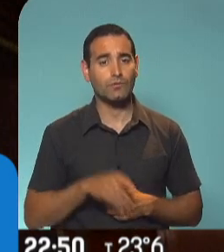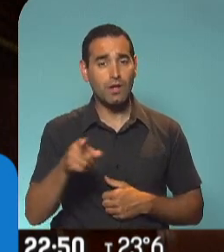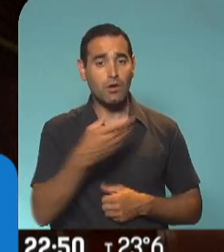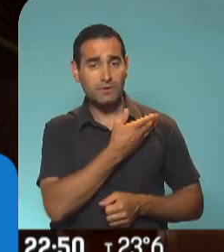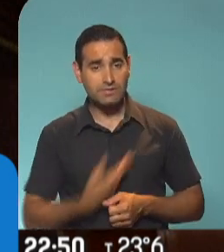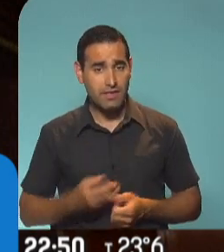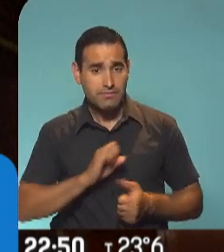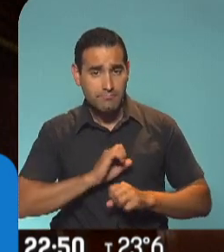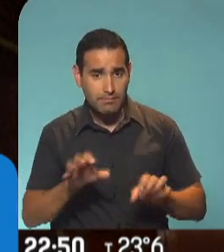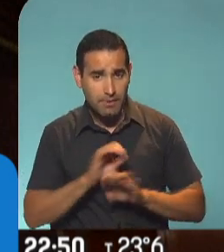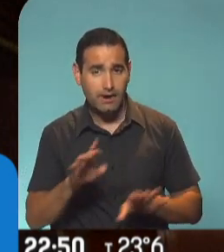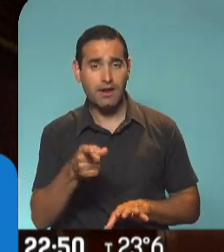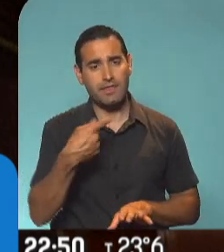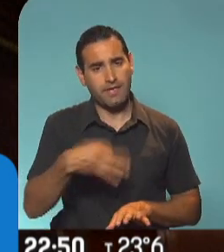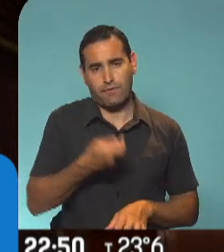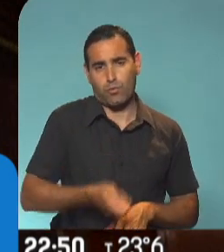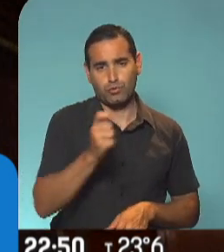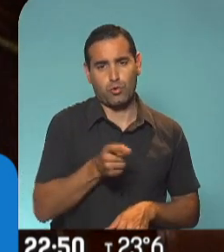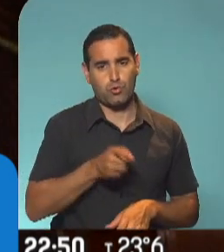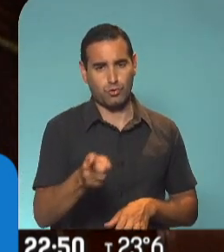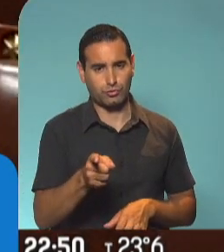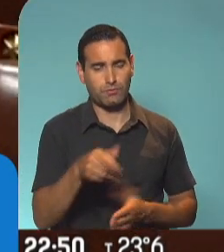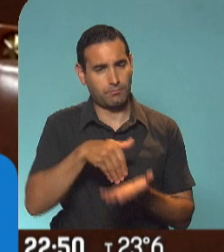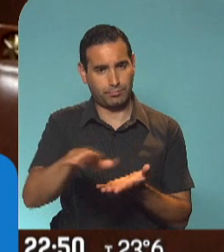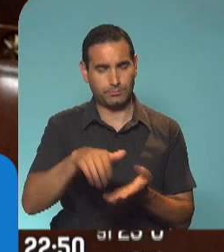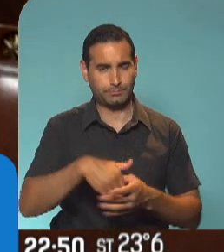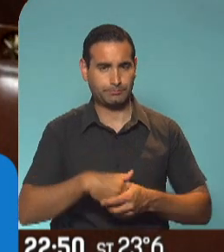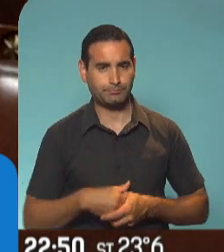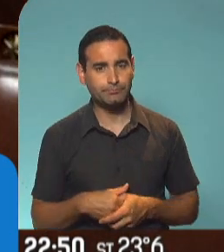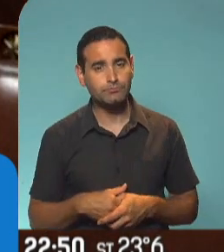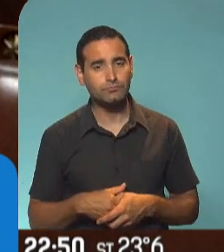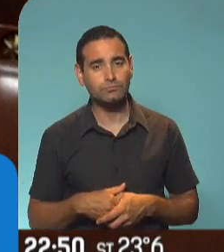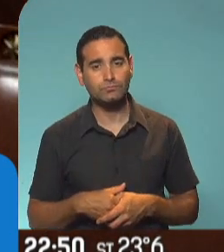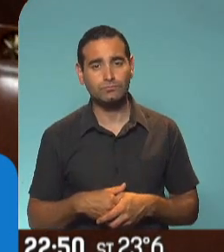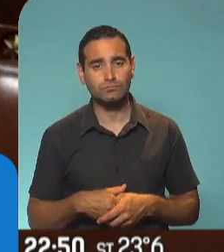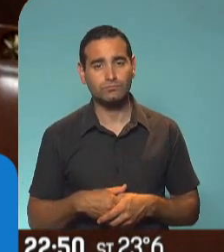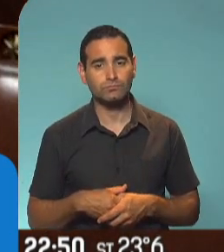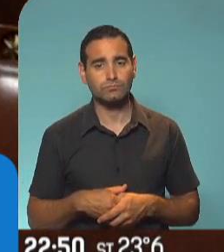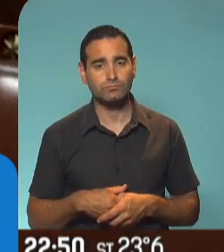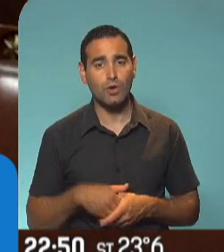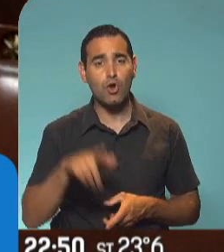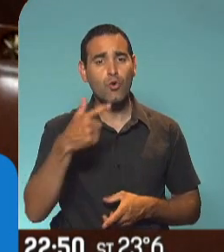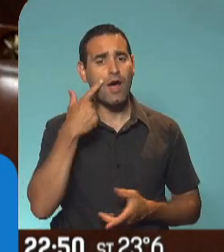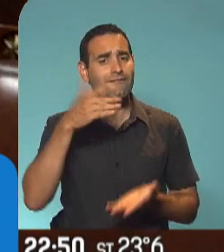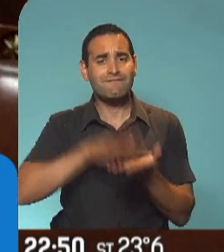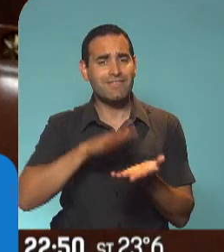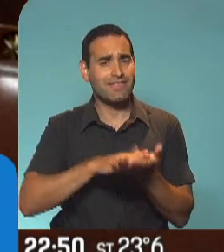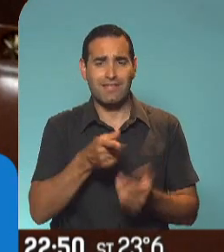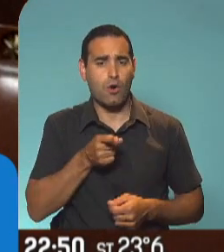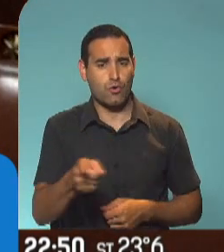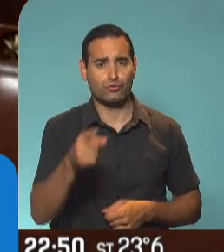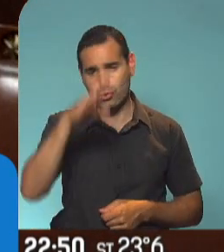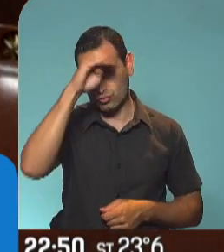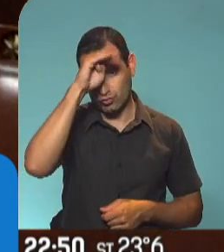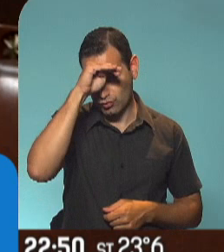warrant his impeachment and demand his removal from office. And at no time is there any evidence that indicates